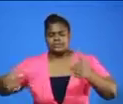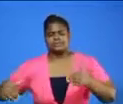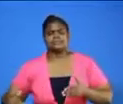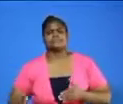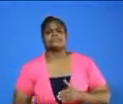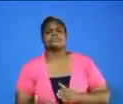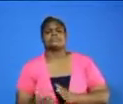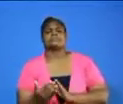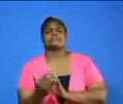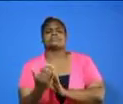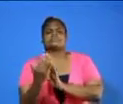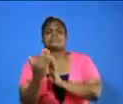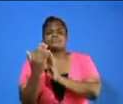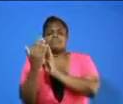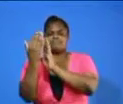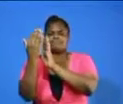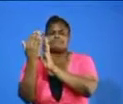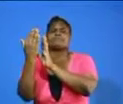praise